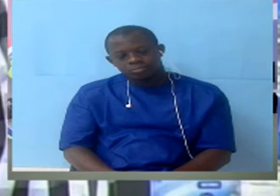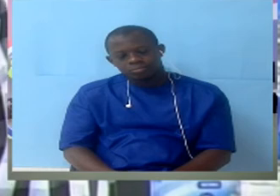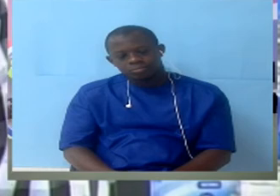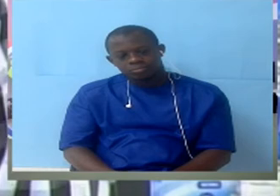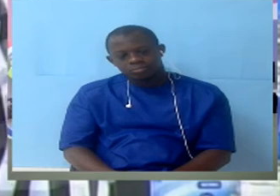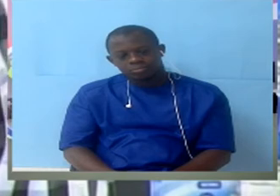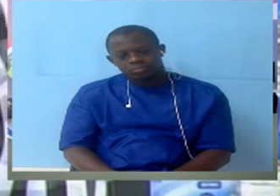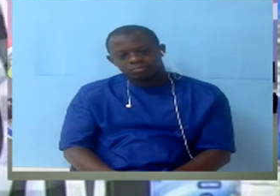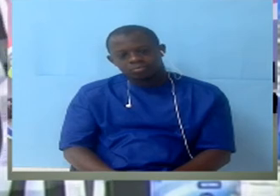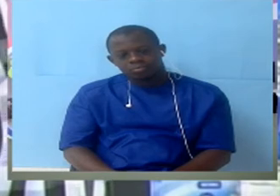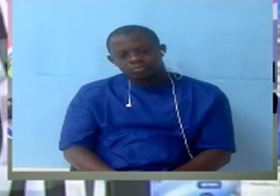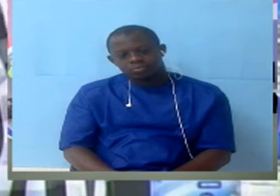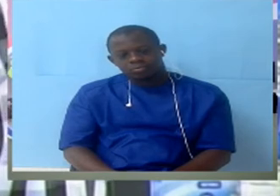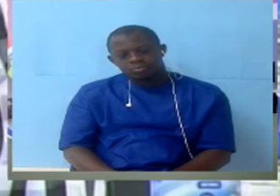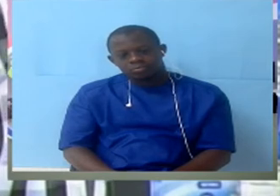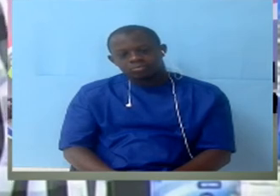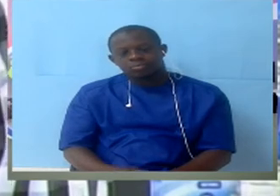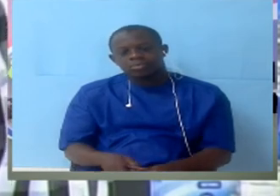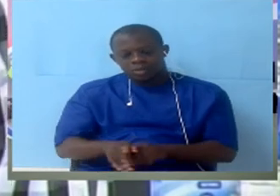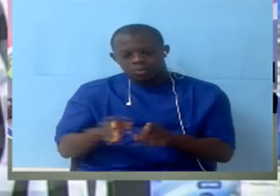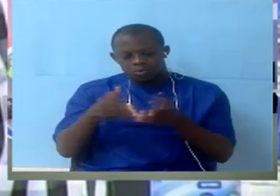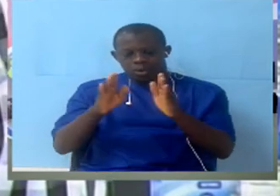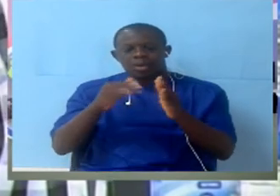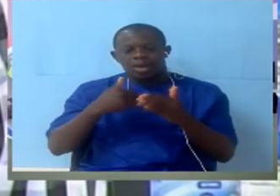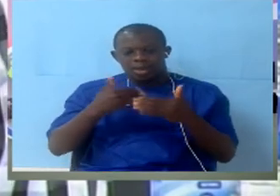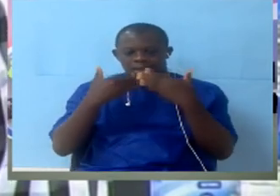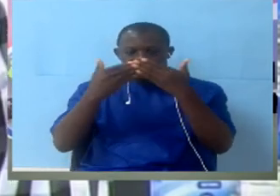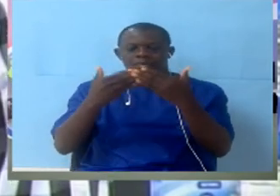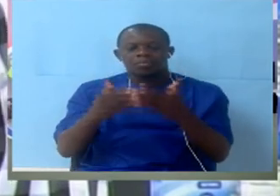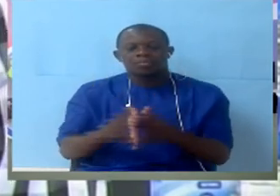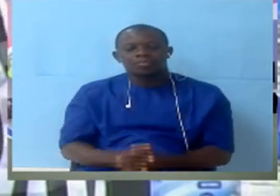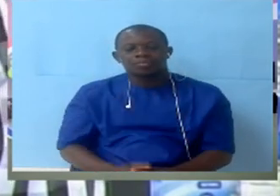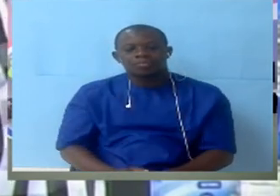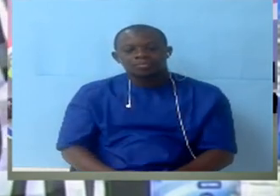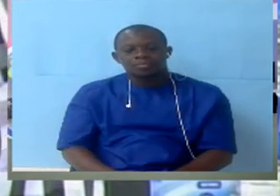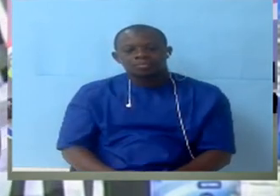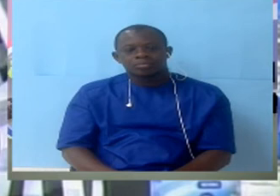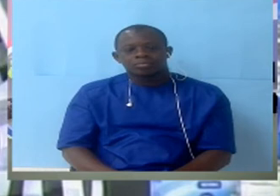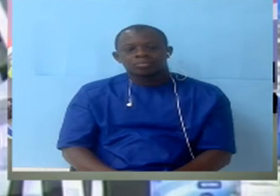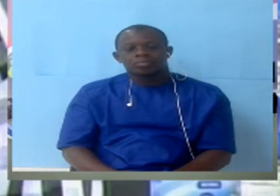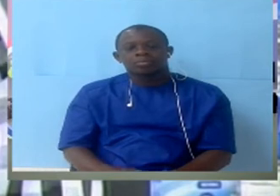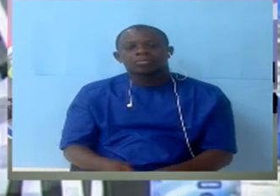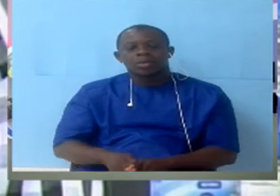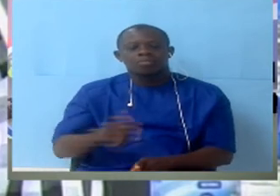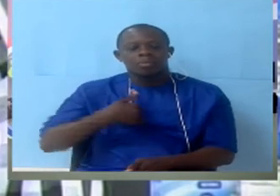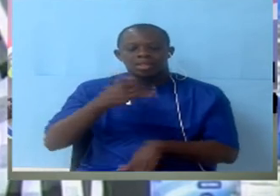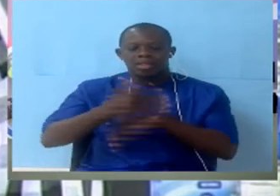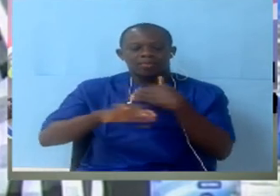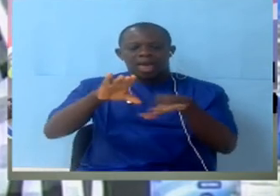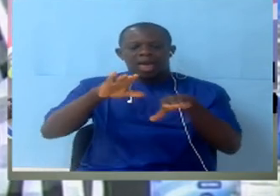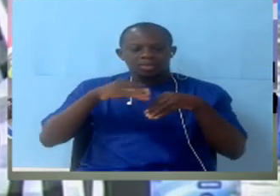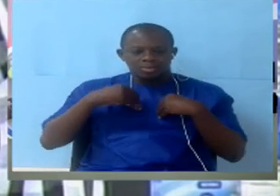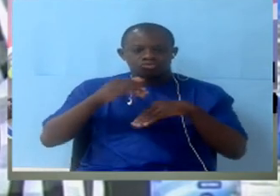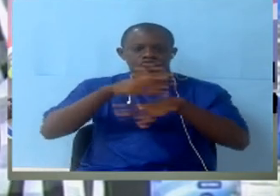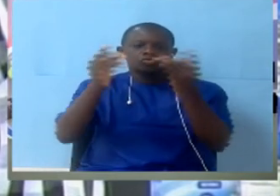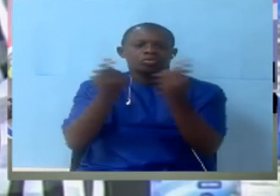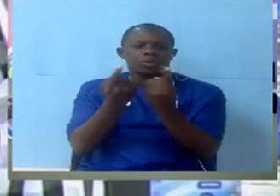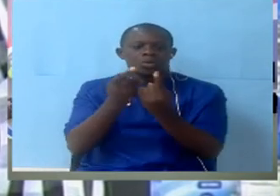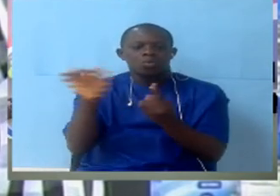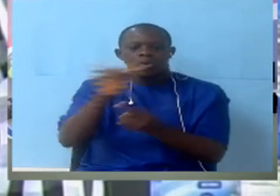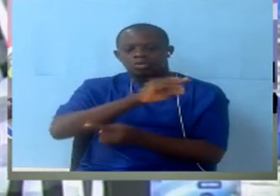Konga funyamendro. Just as I said. Oh, kun moyan ko anin silo mantambo ko songala. I don't agree to things that are not